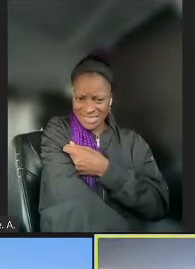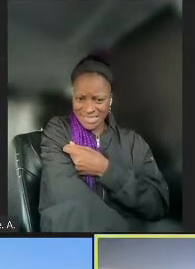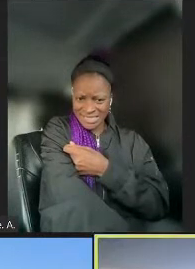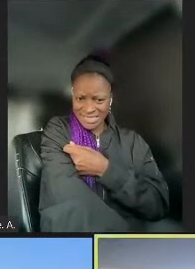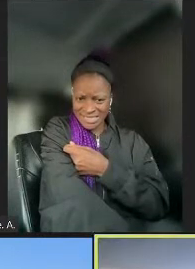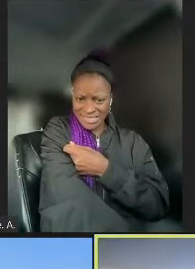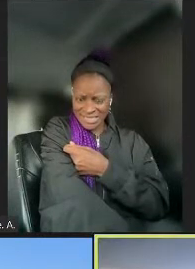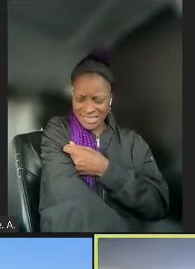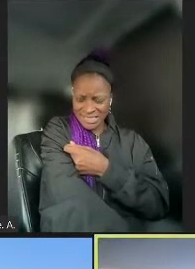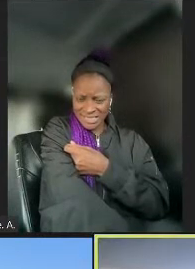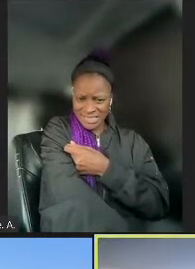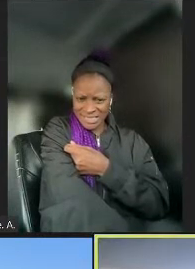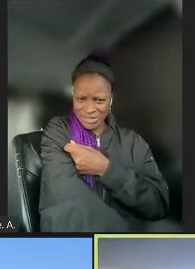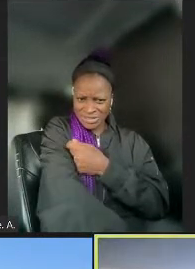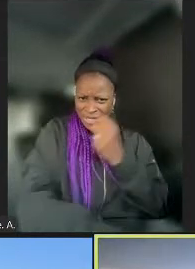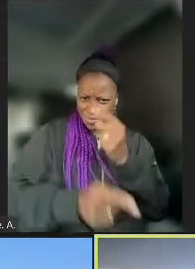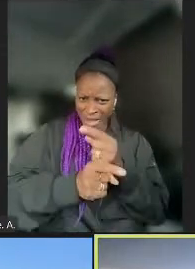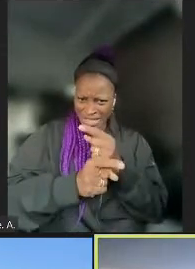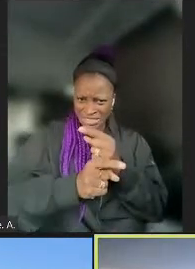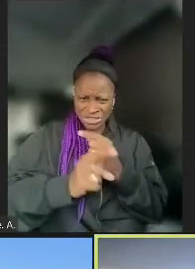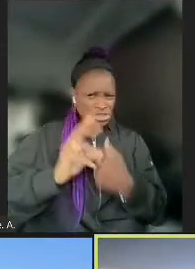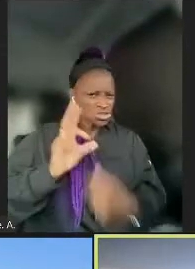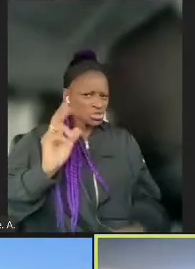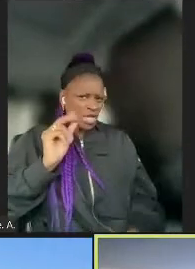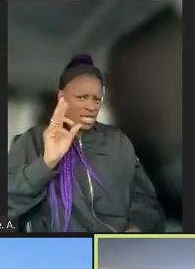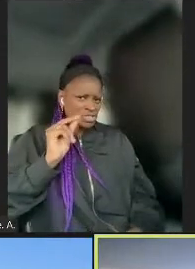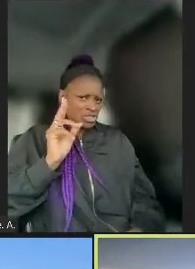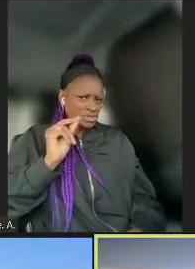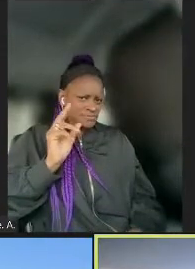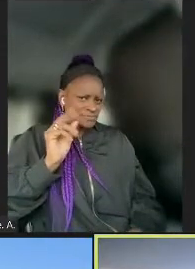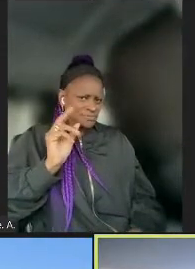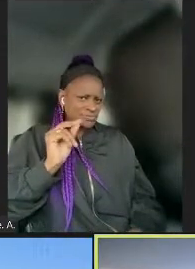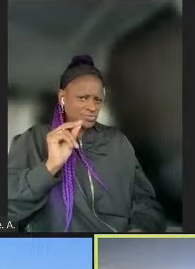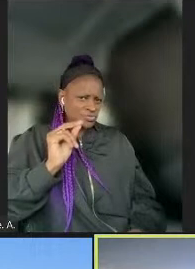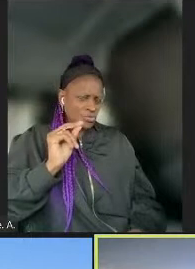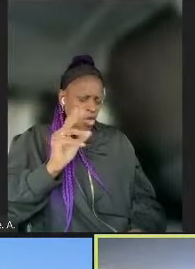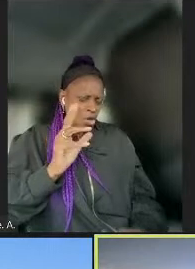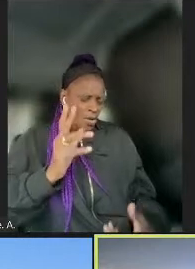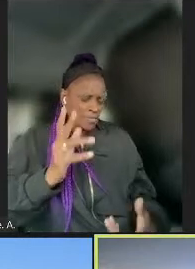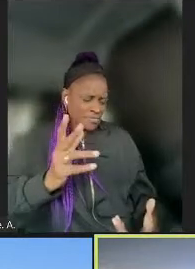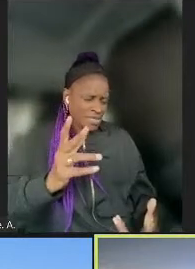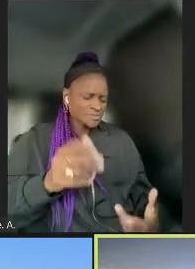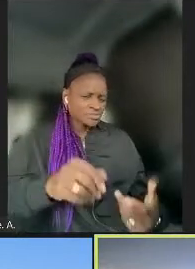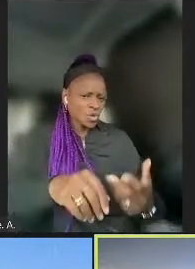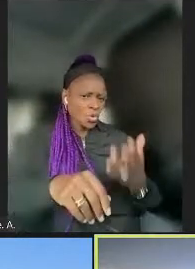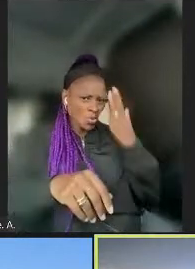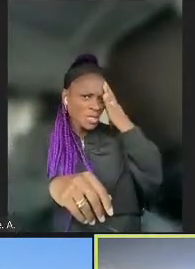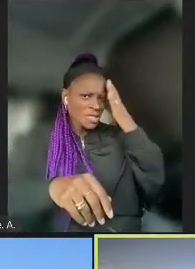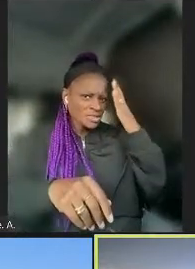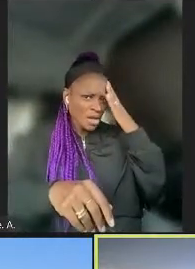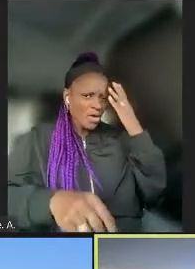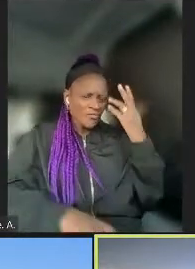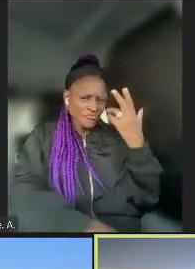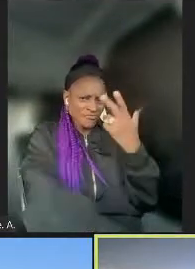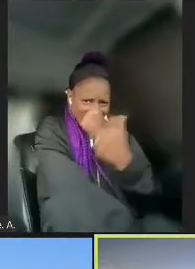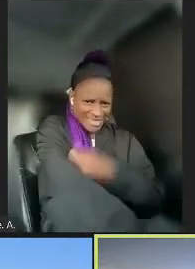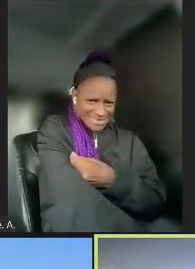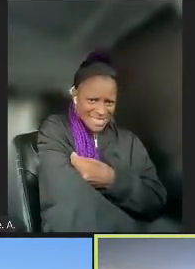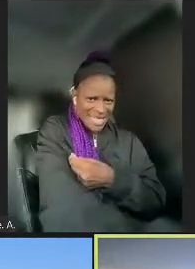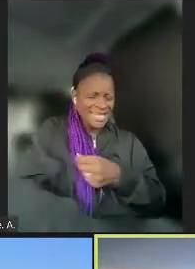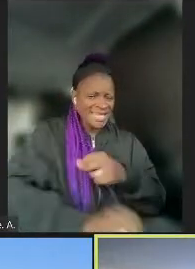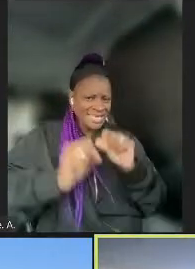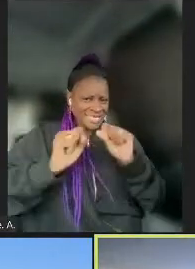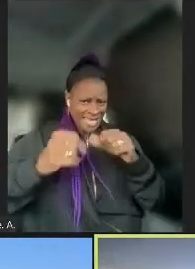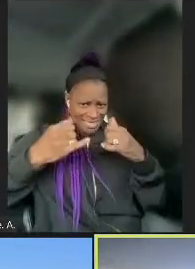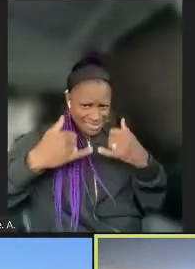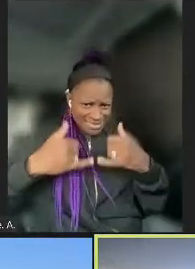No, I mean, we know that even if vaccinated, you can get COVID. That was shown